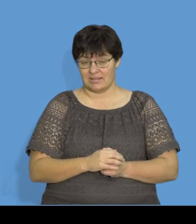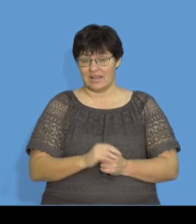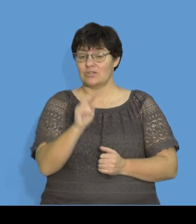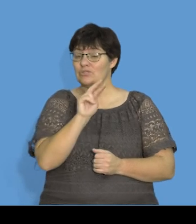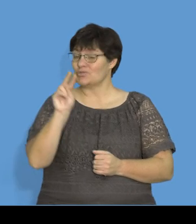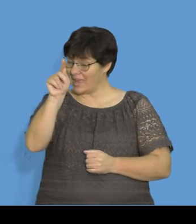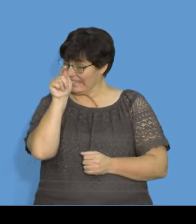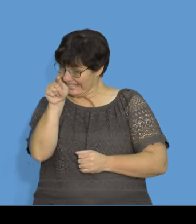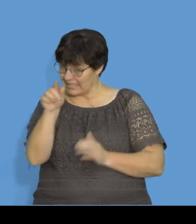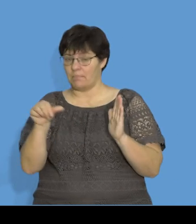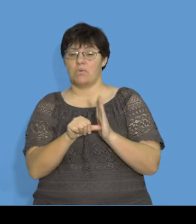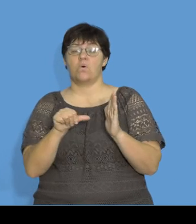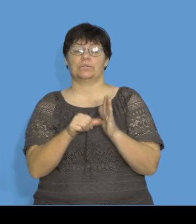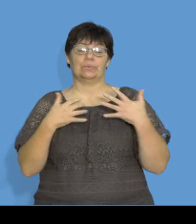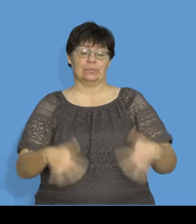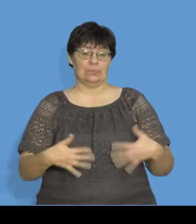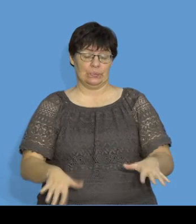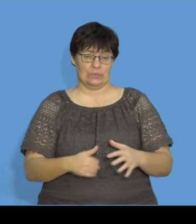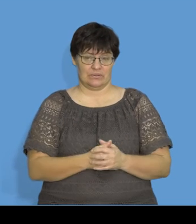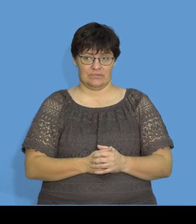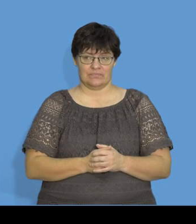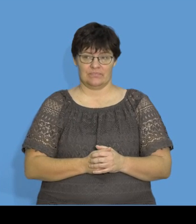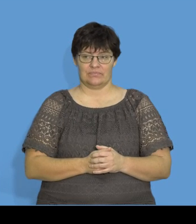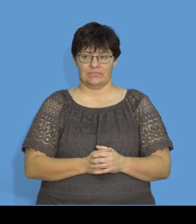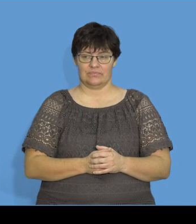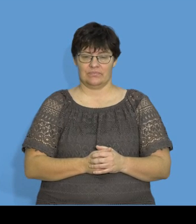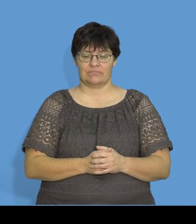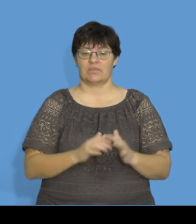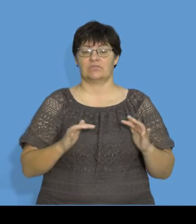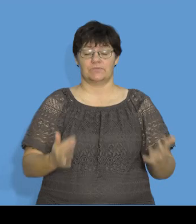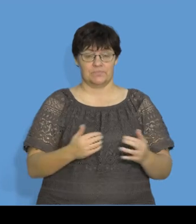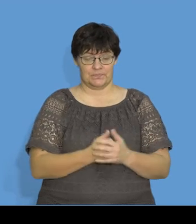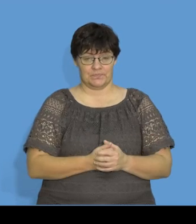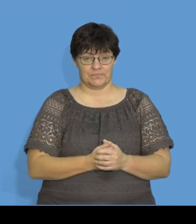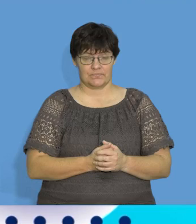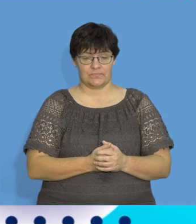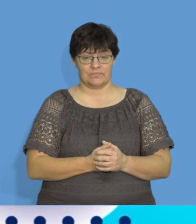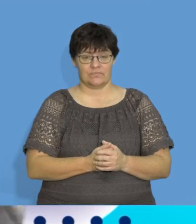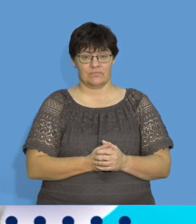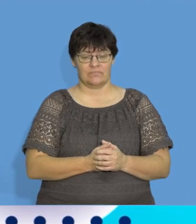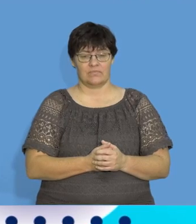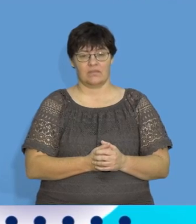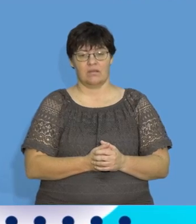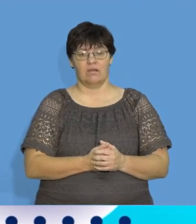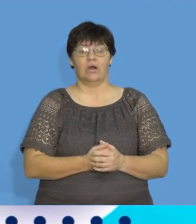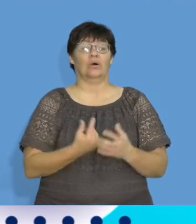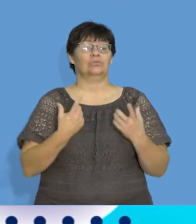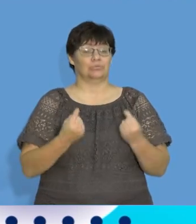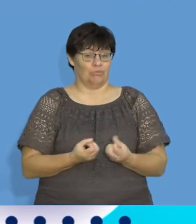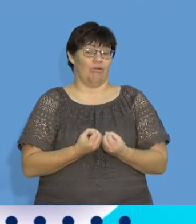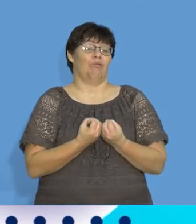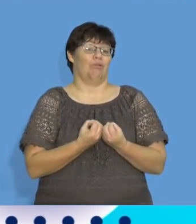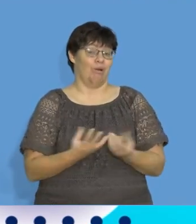square is very, very, very, very important. Okay, so we've done lots